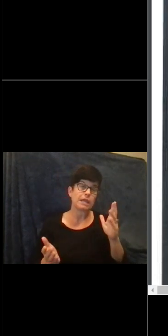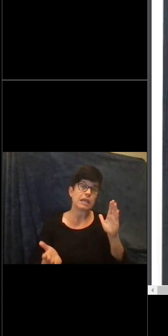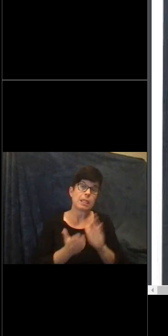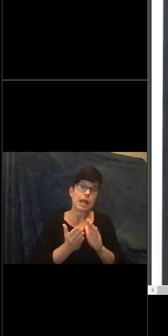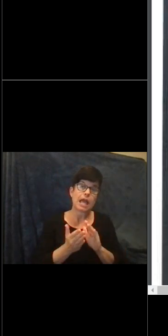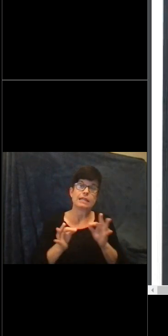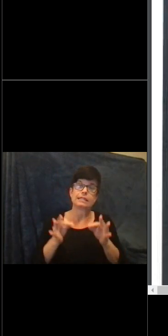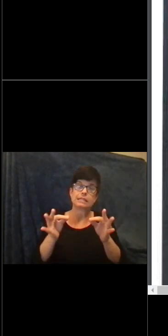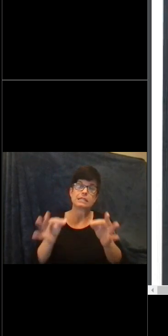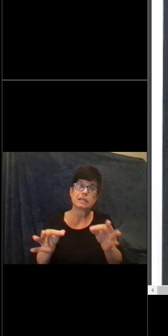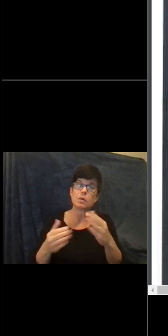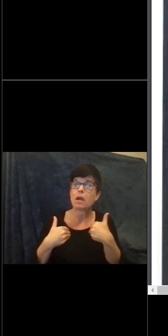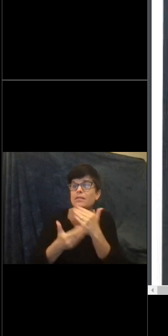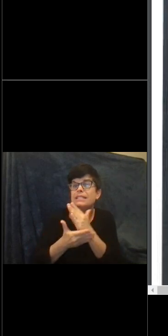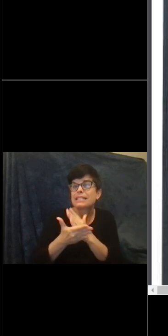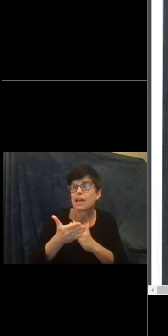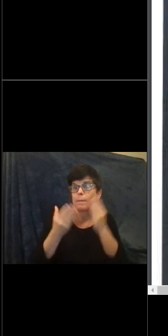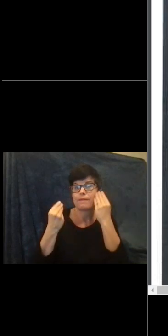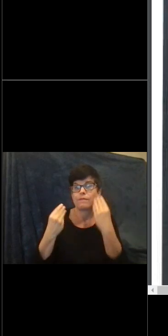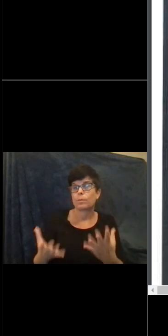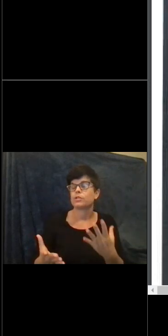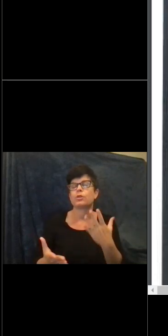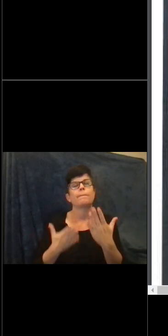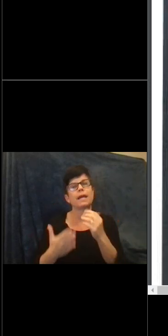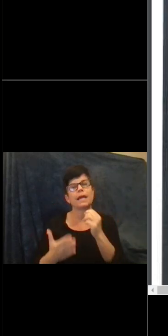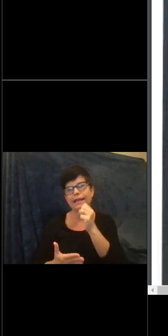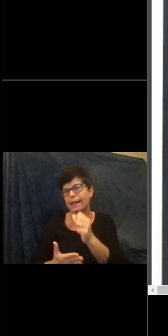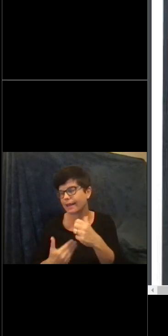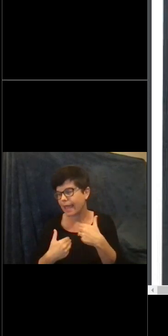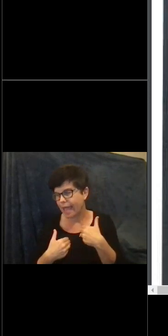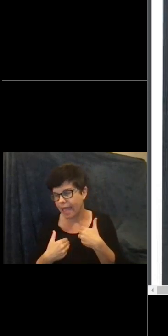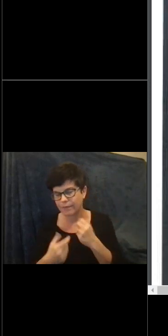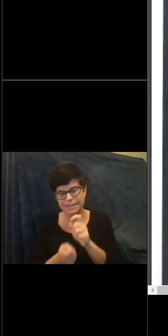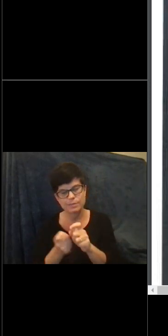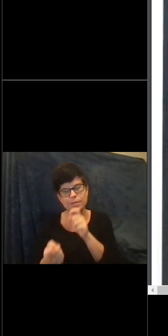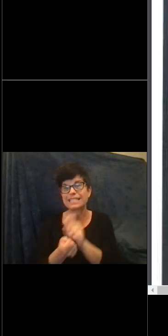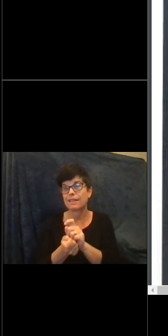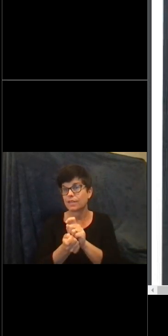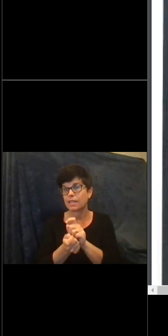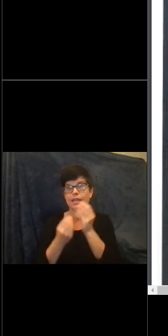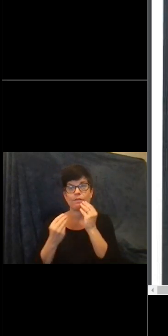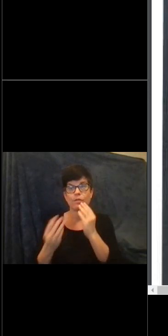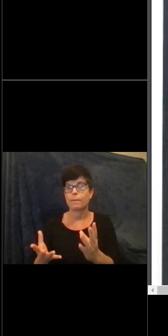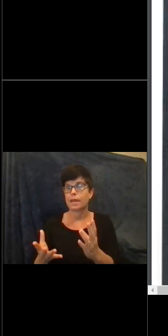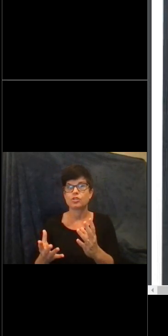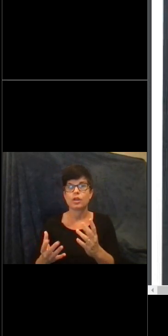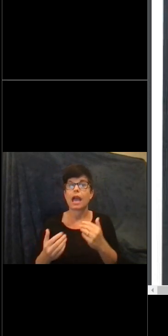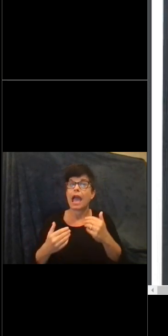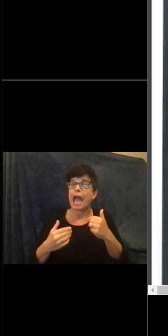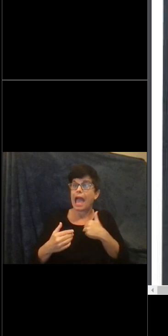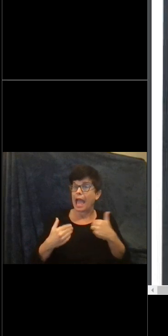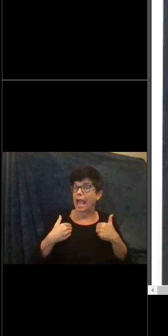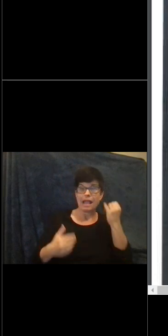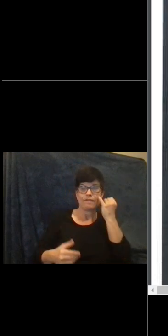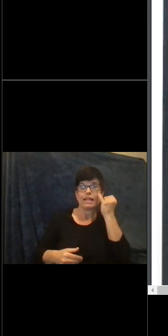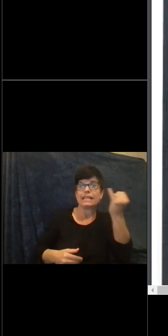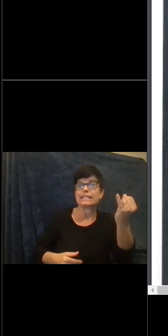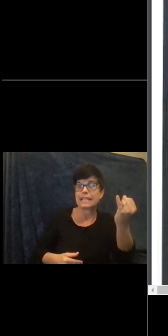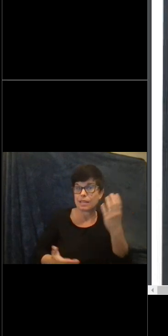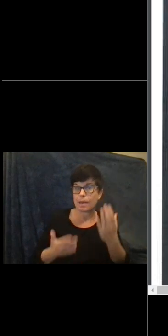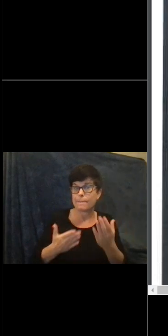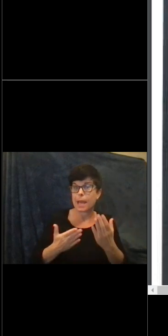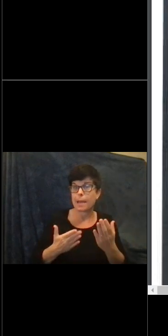we'll have some information, we just may not have as much information. You know, I have an idea that may be